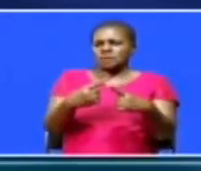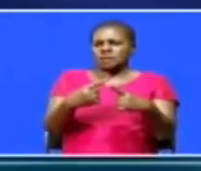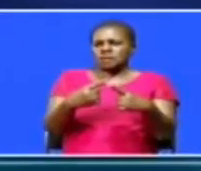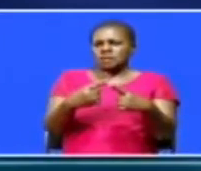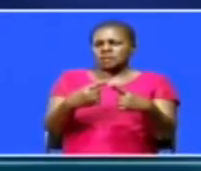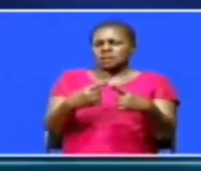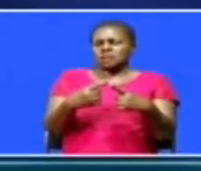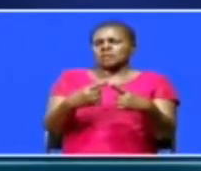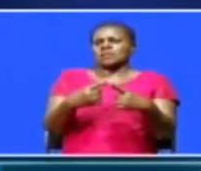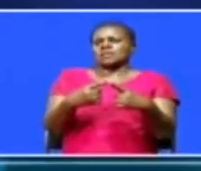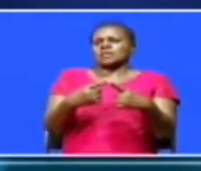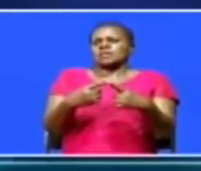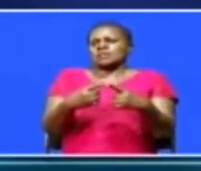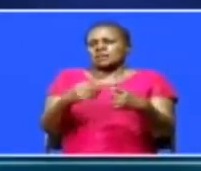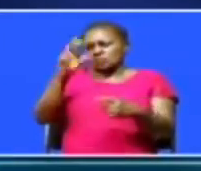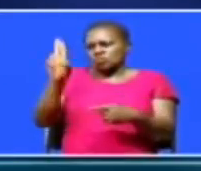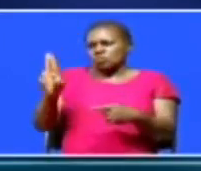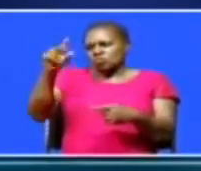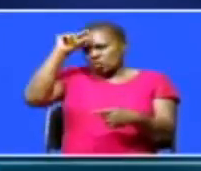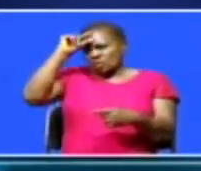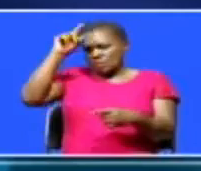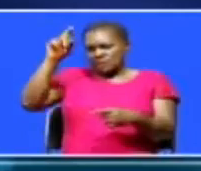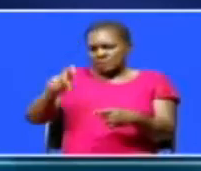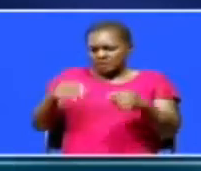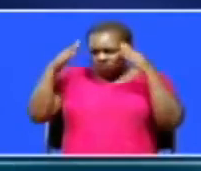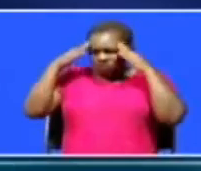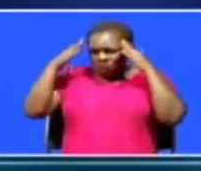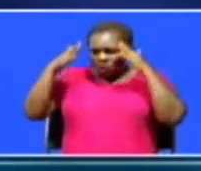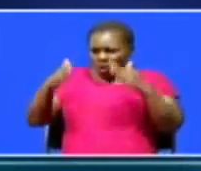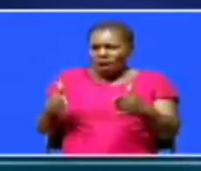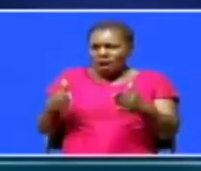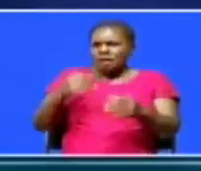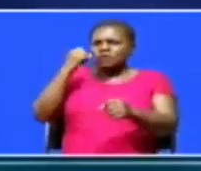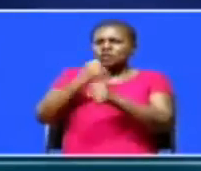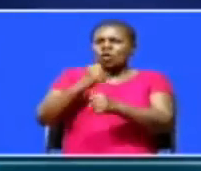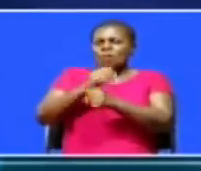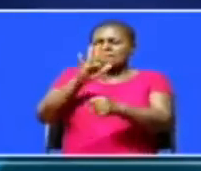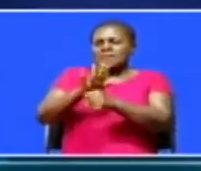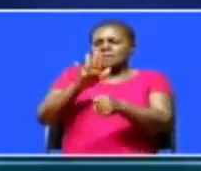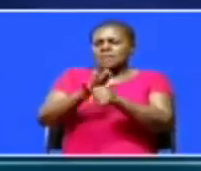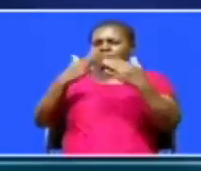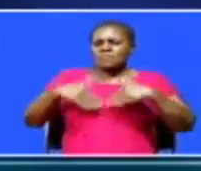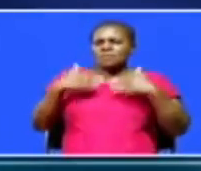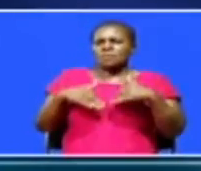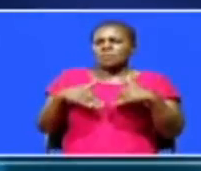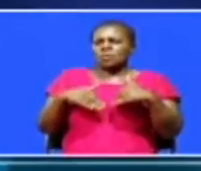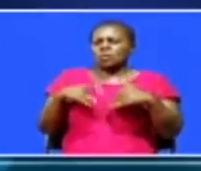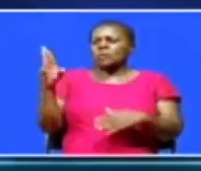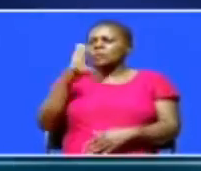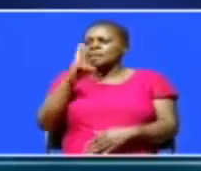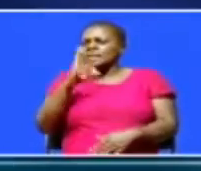homestretch, the Kenyatta administration will certainly be on the spotlight as jobs of millions of Kenyans hang in the